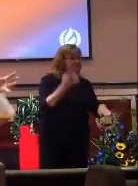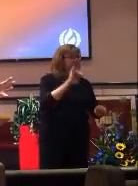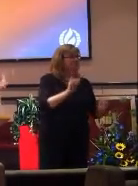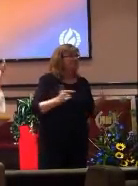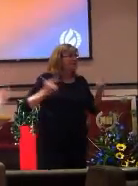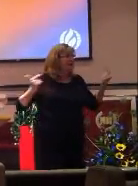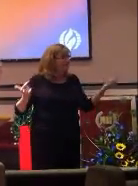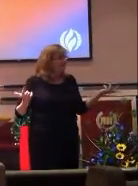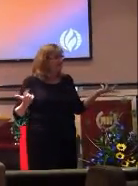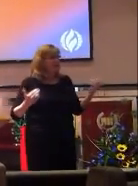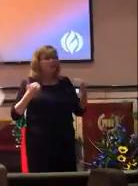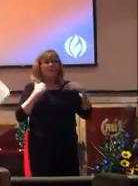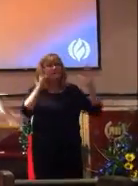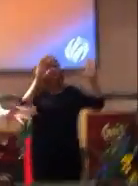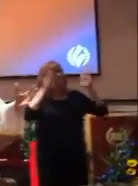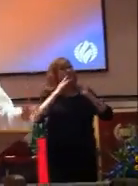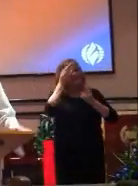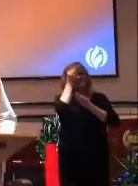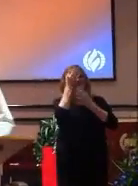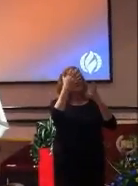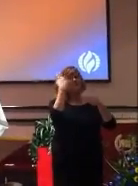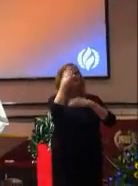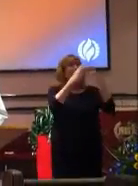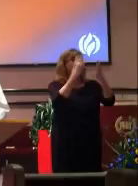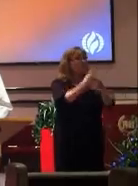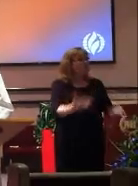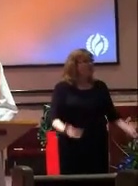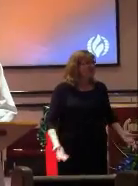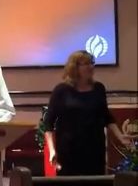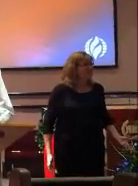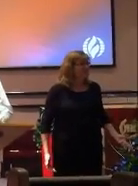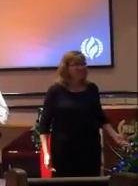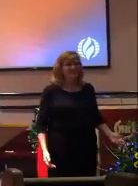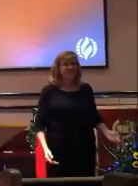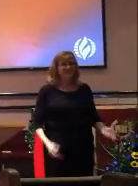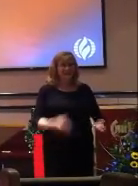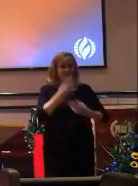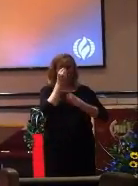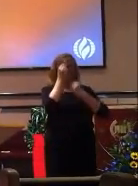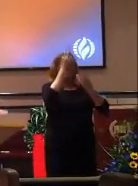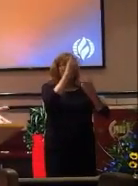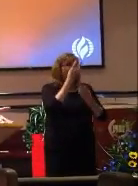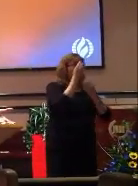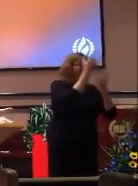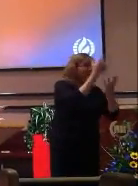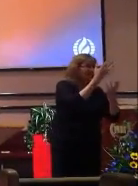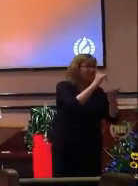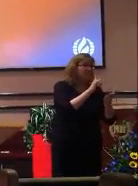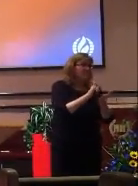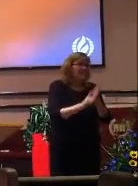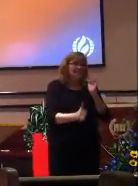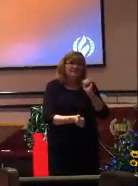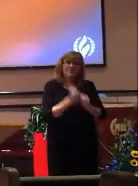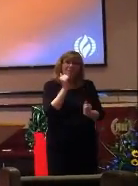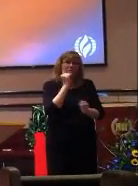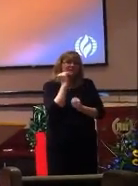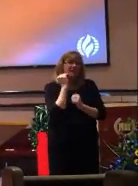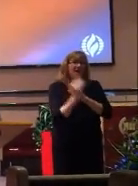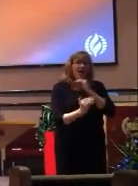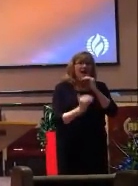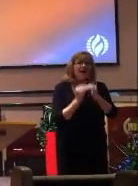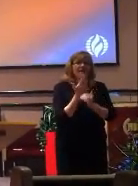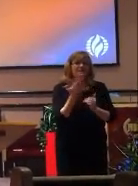We have the greatest news in the world, he said, and sharing it is the greatest kindness you can